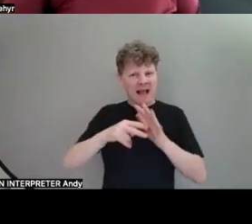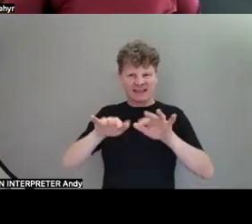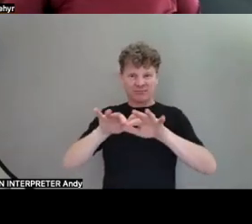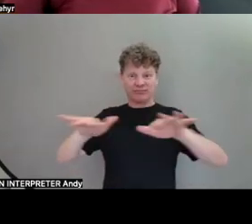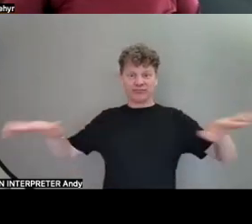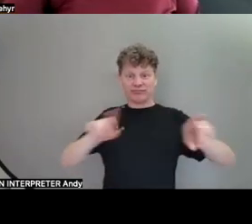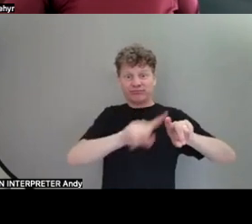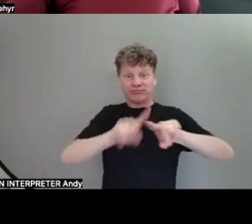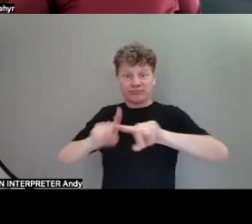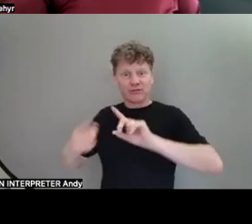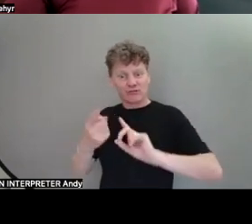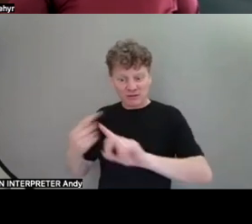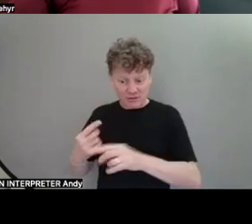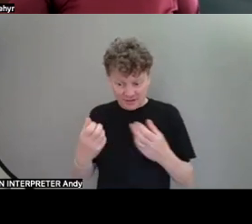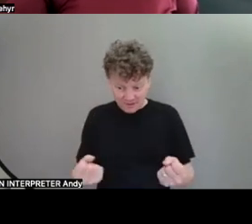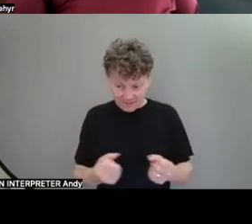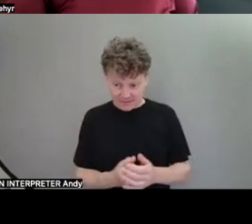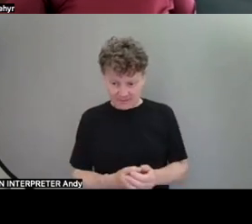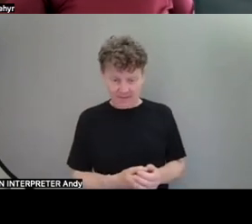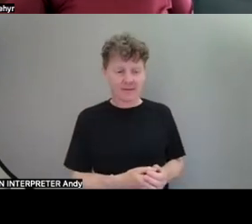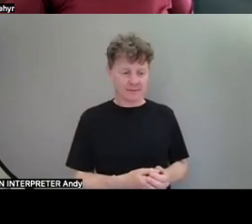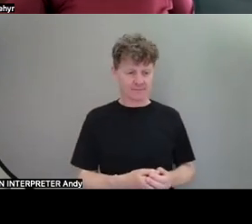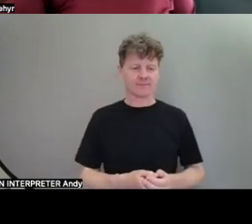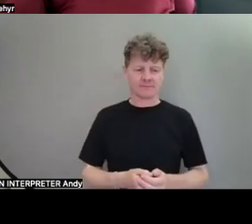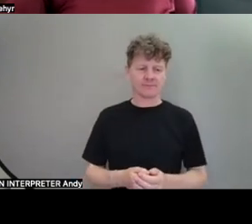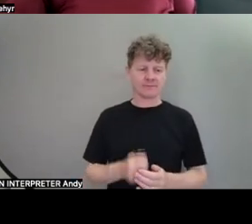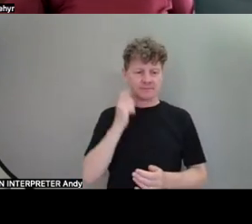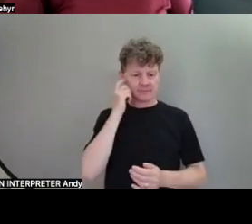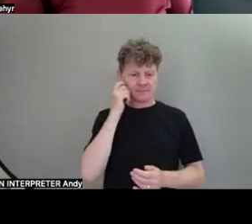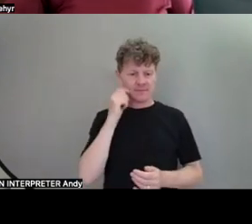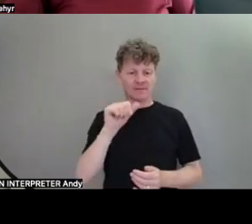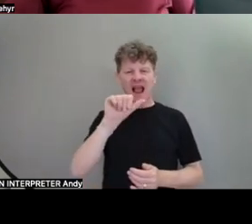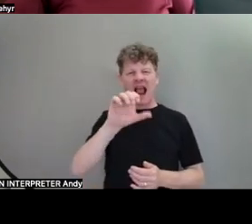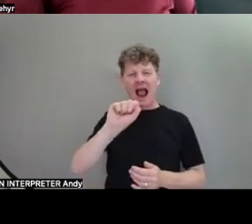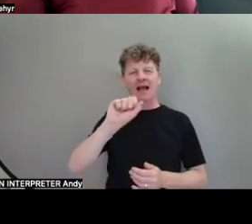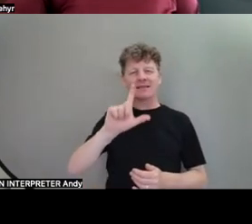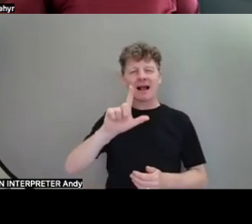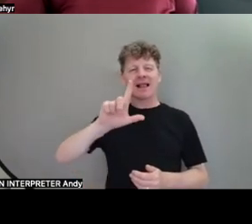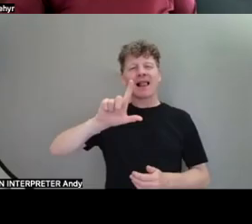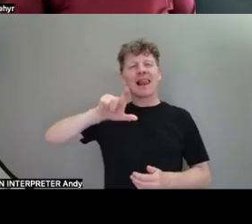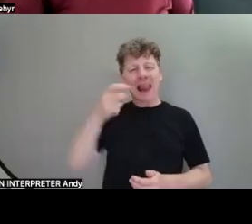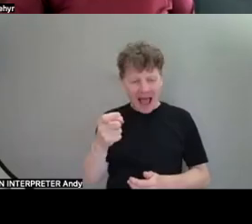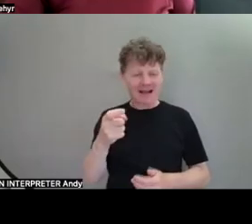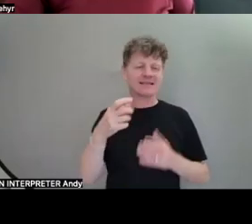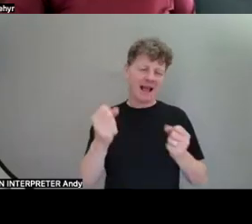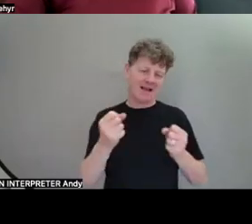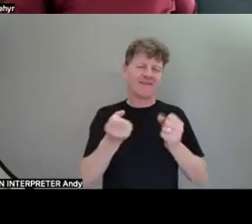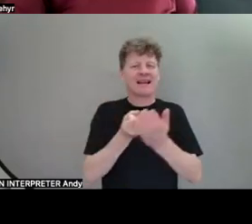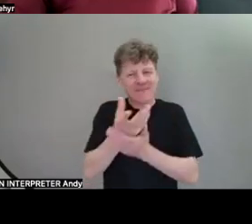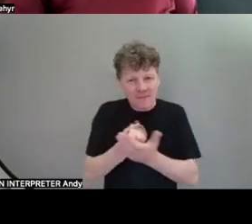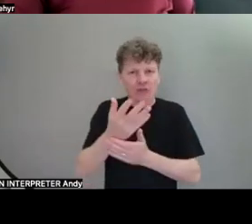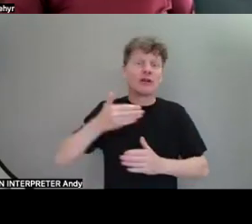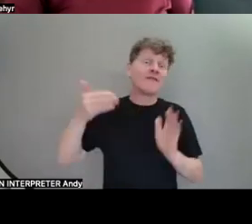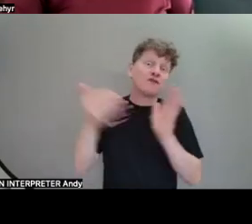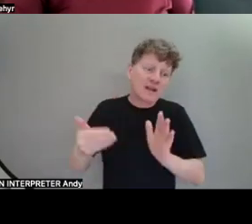then, of course, ASLX contains information about the lexical properties of these signs, like frequency